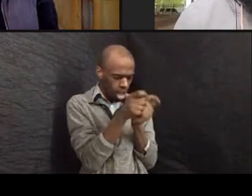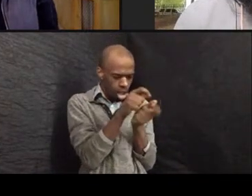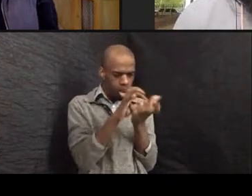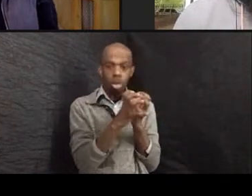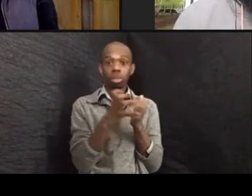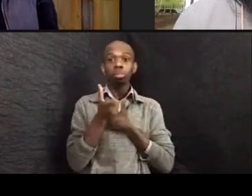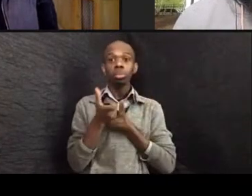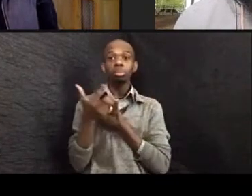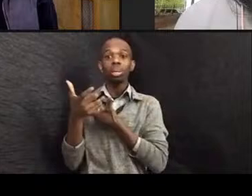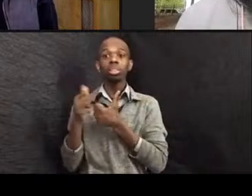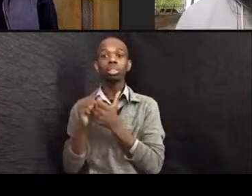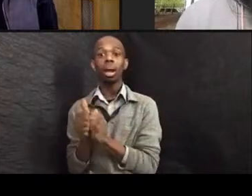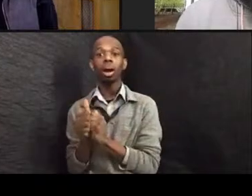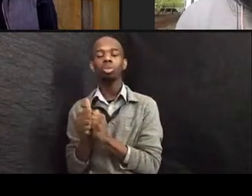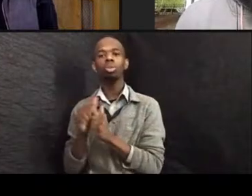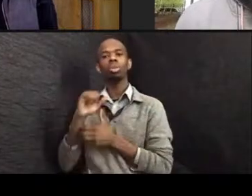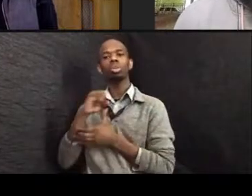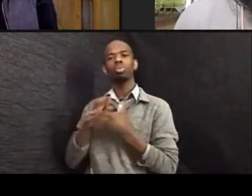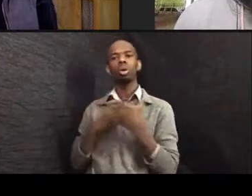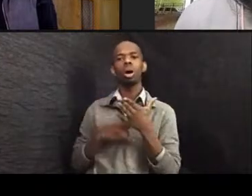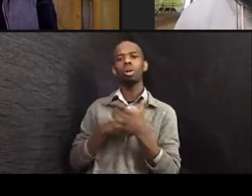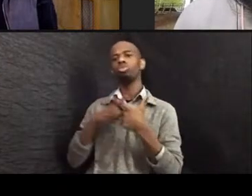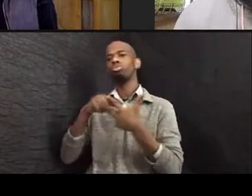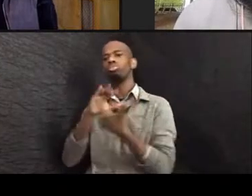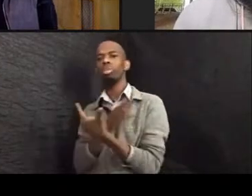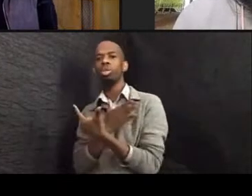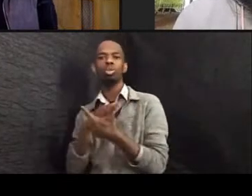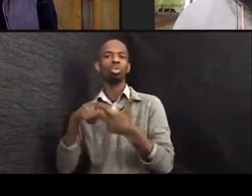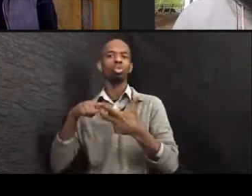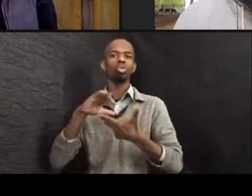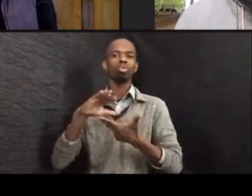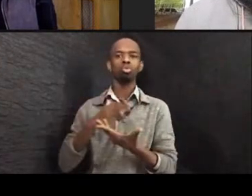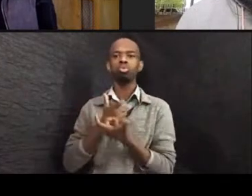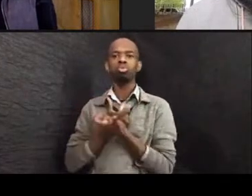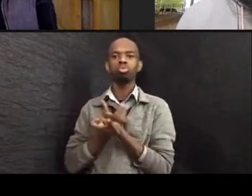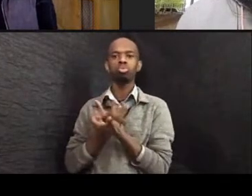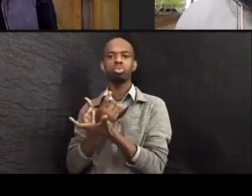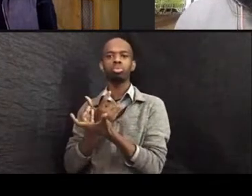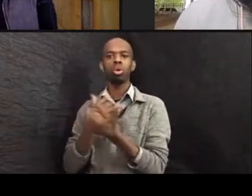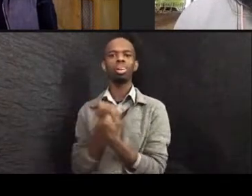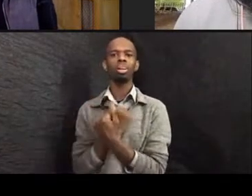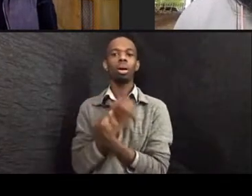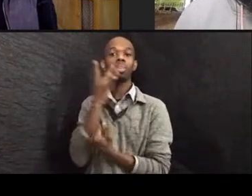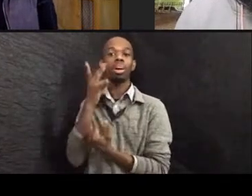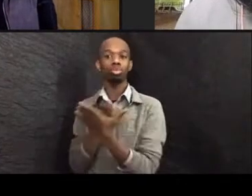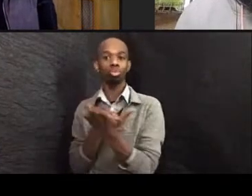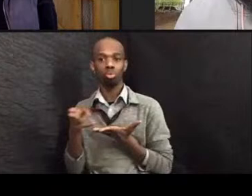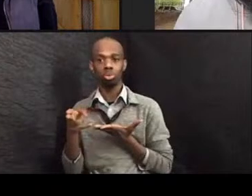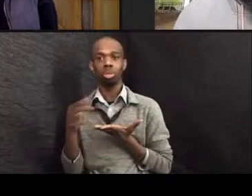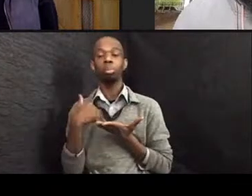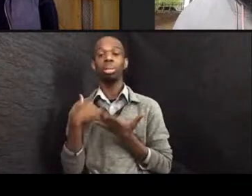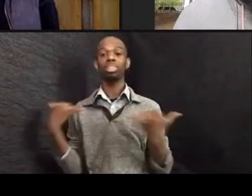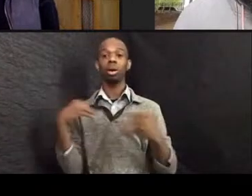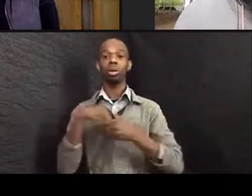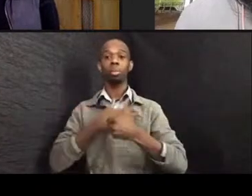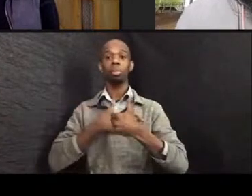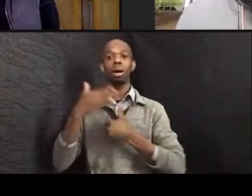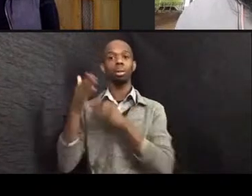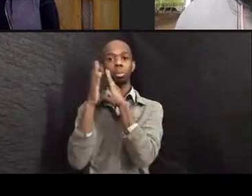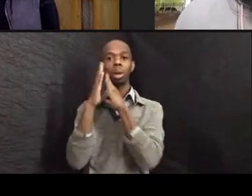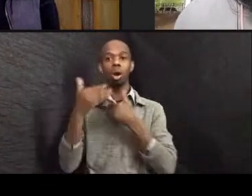to channel and express love, light, and truth. I'm sitting in my loft bedroom on a love